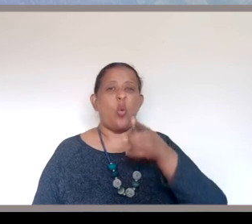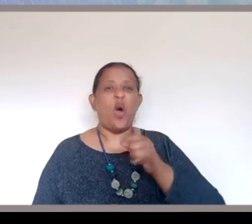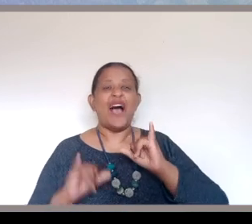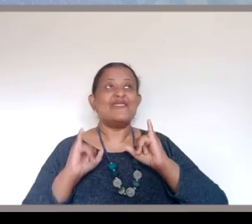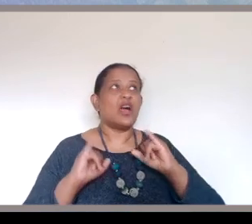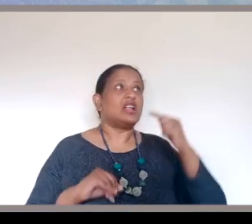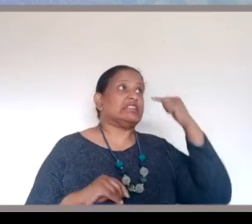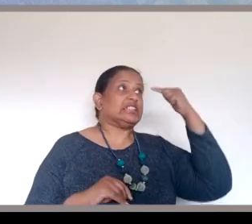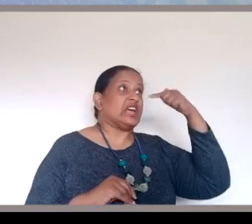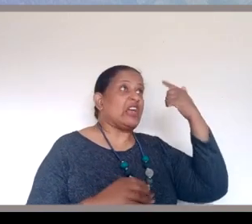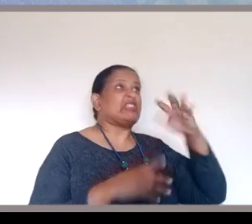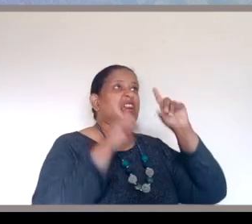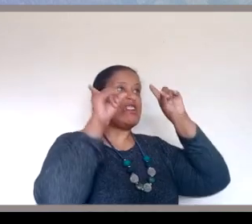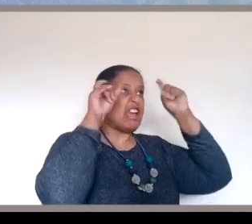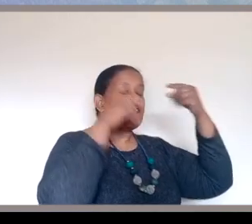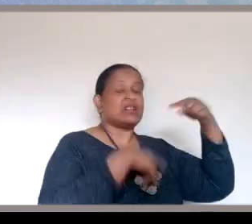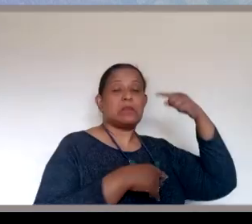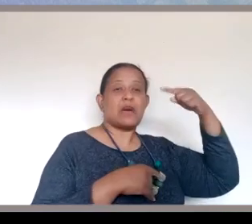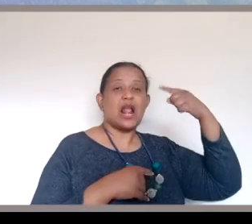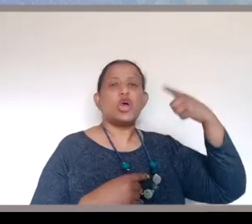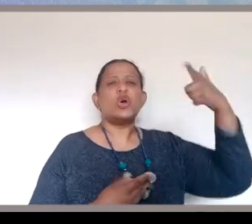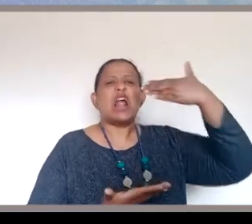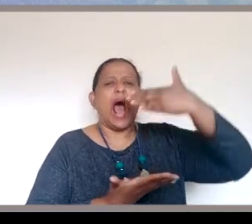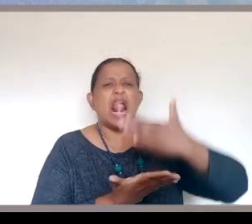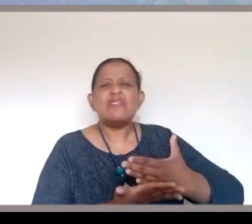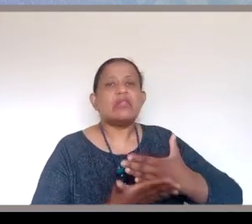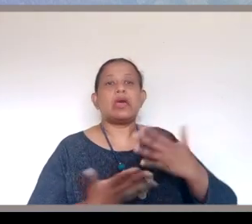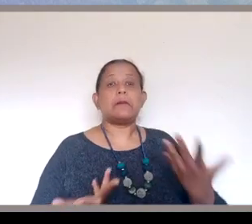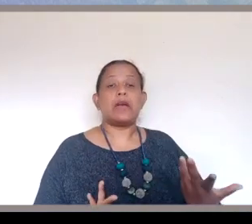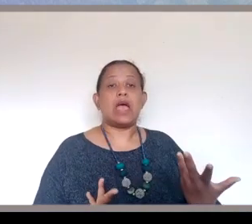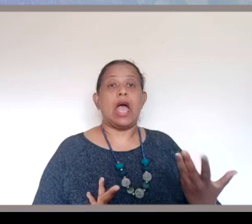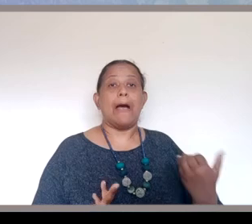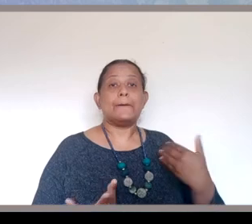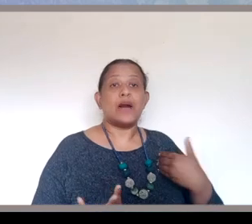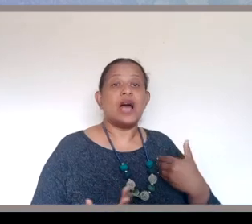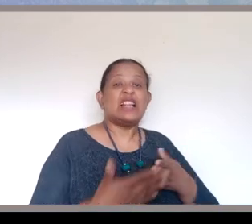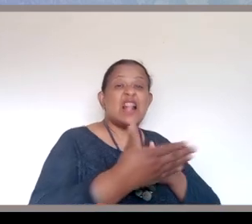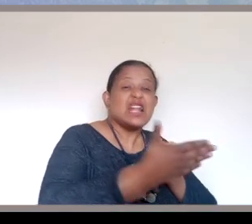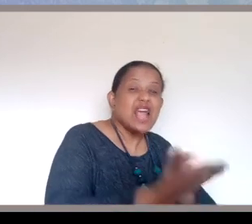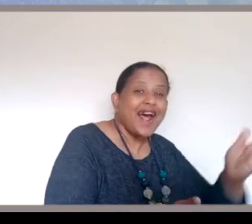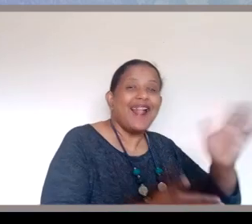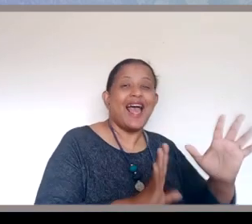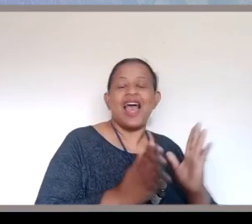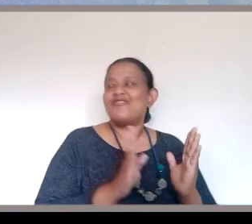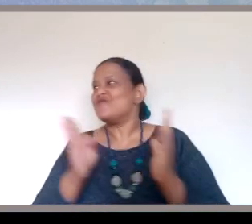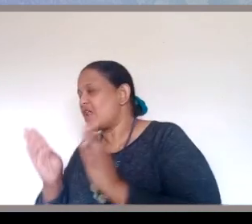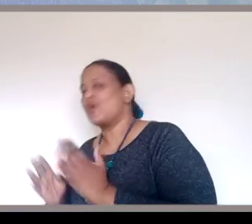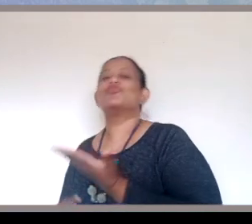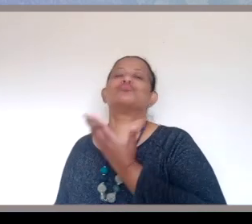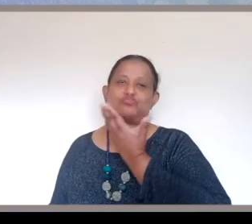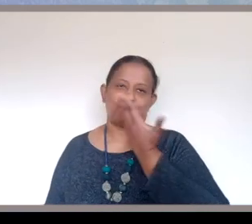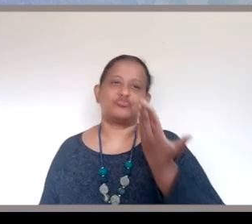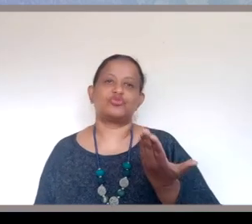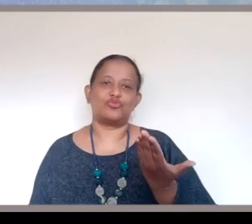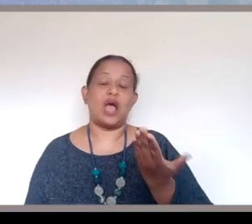be doing. Now, when you have a temptation, you can't stop Satan from putting thoughts in your